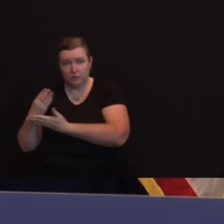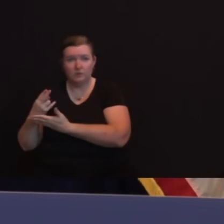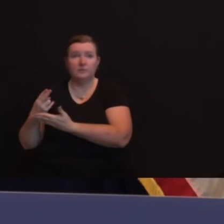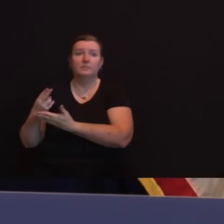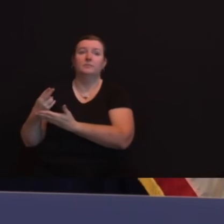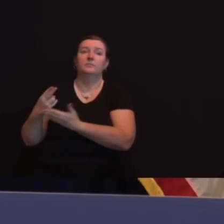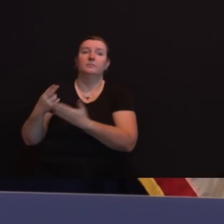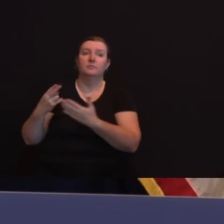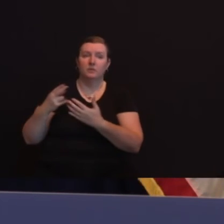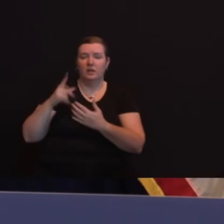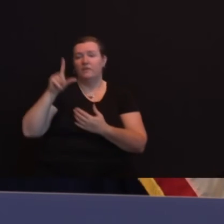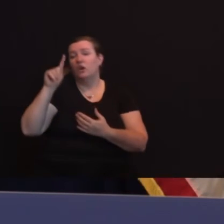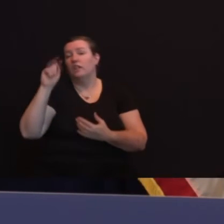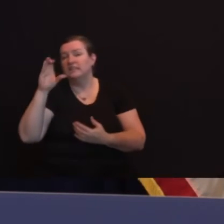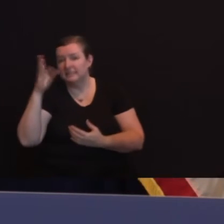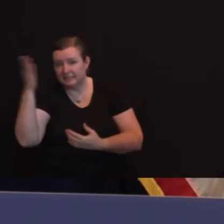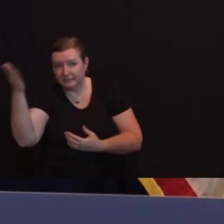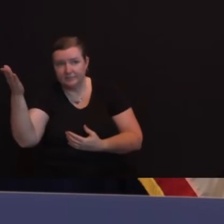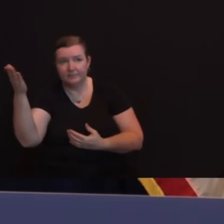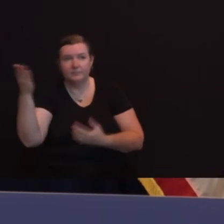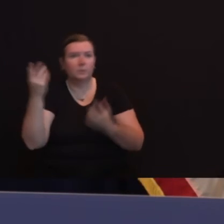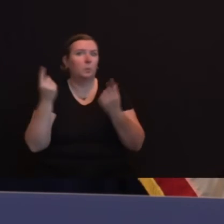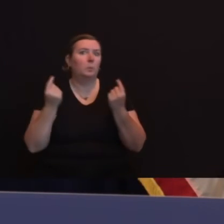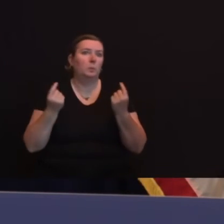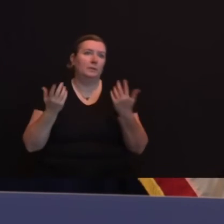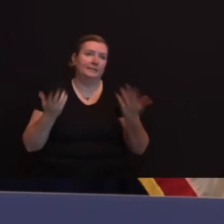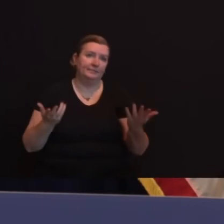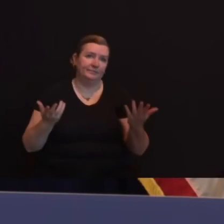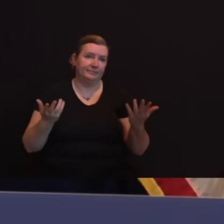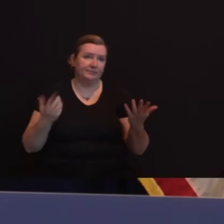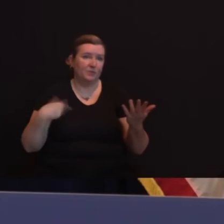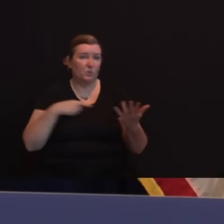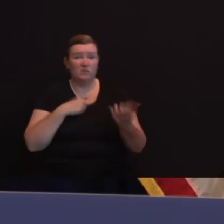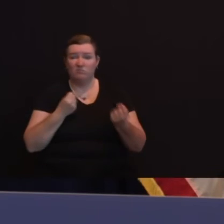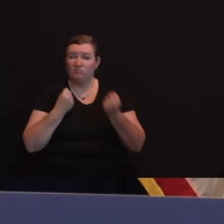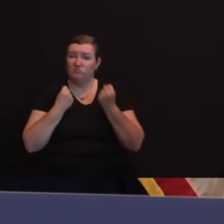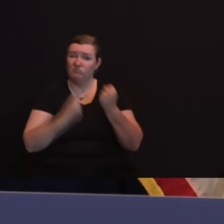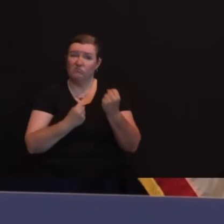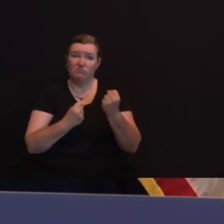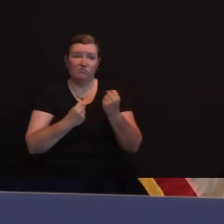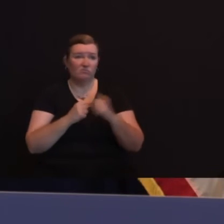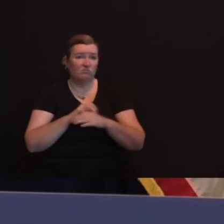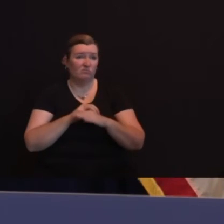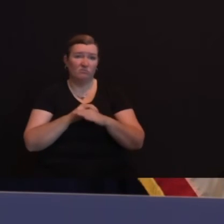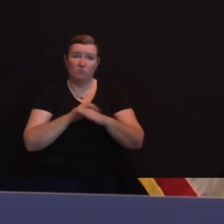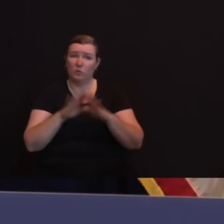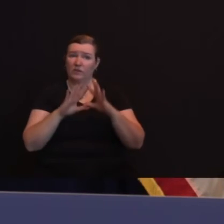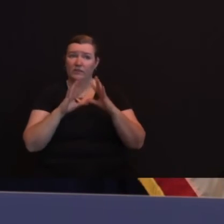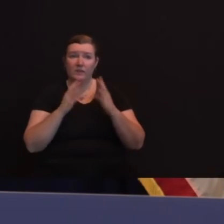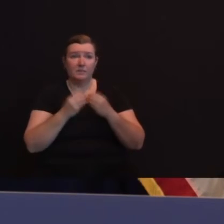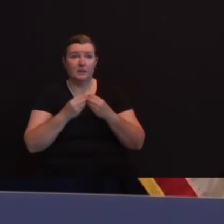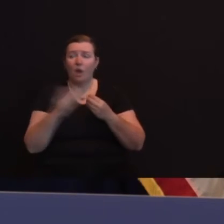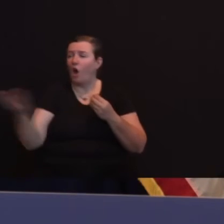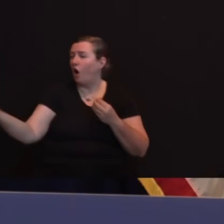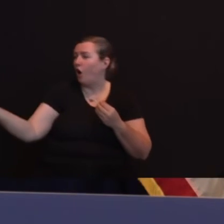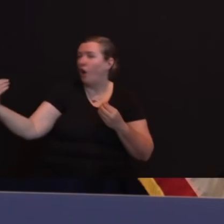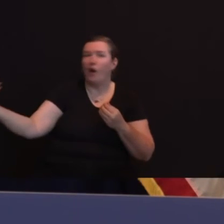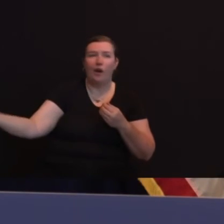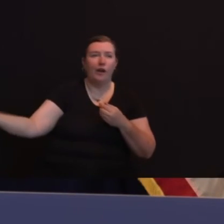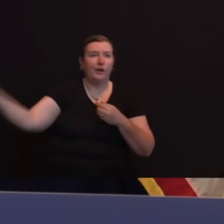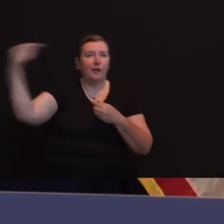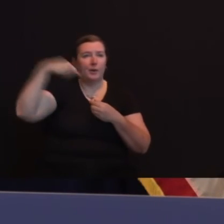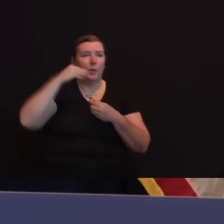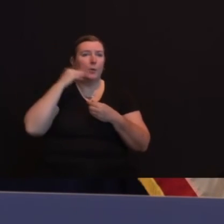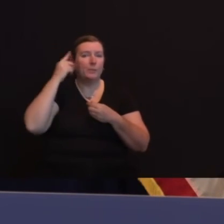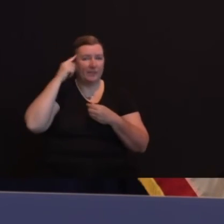vulnerable population, the department strongly recommends against families taking residents out of the